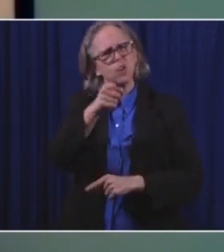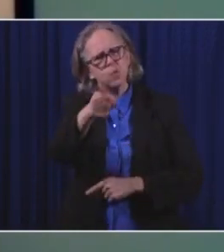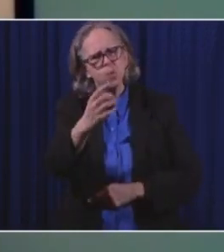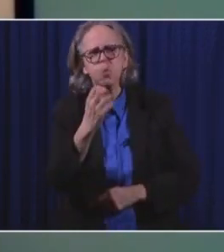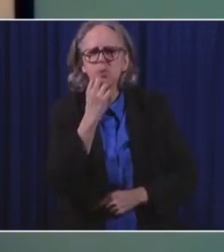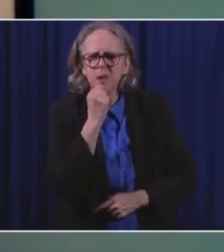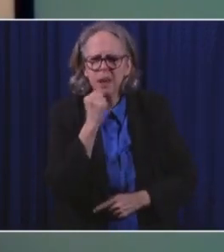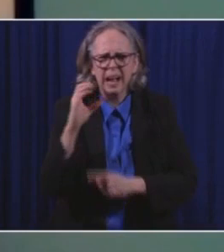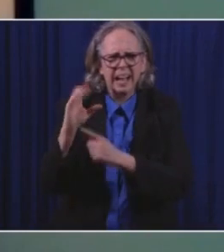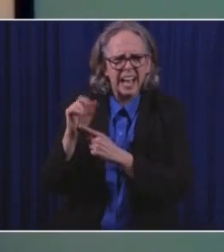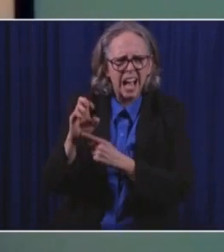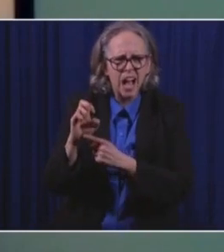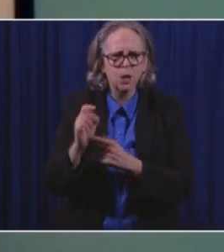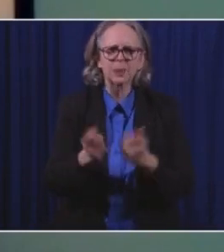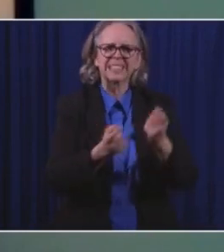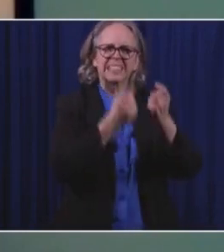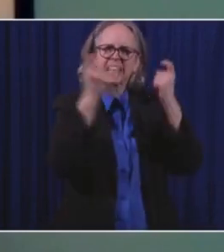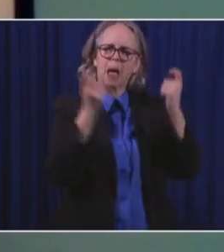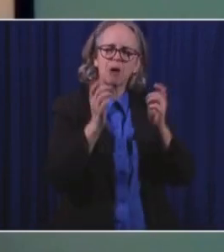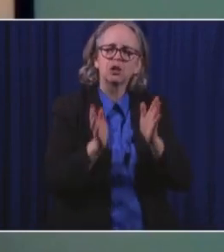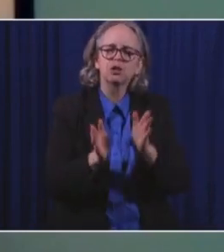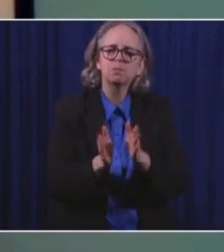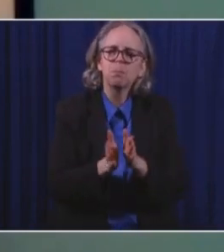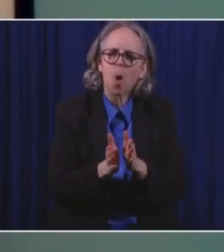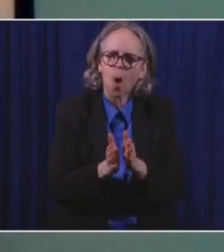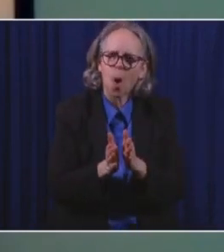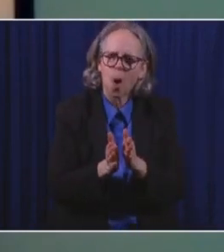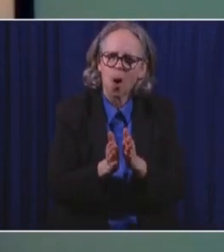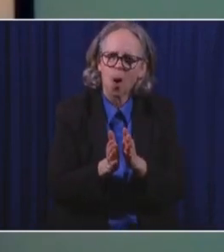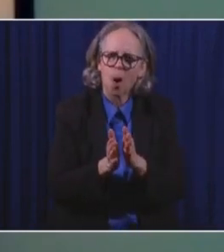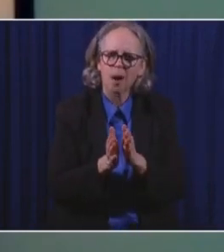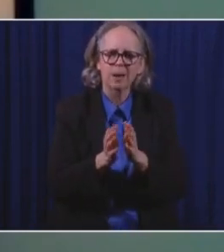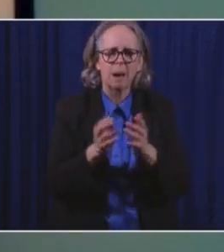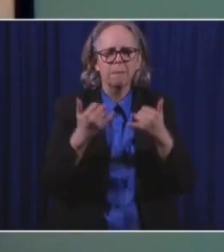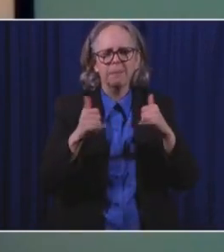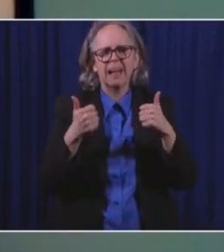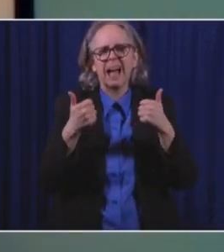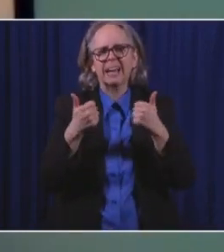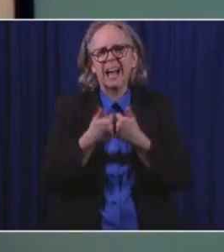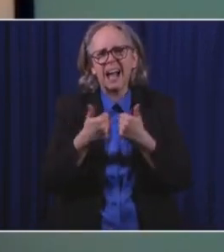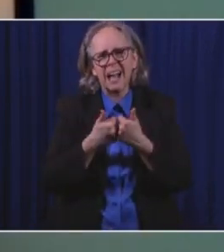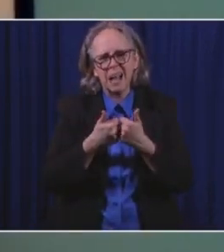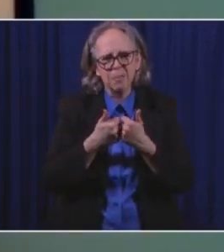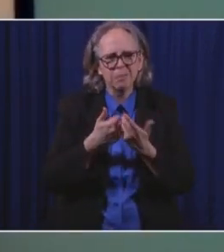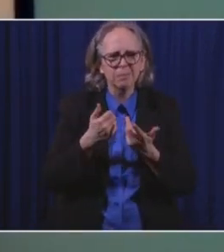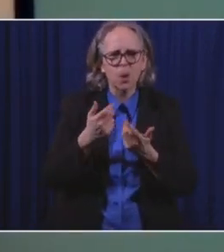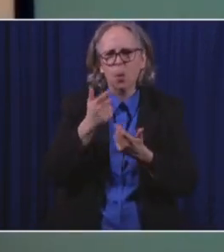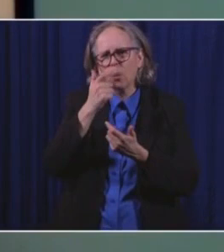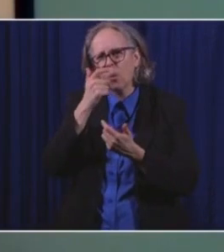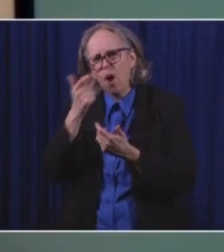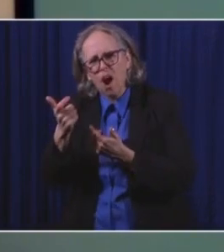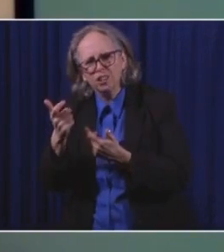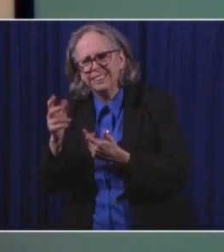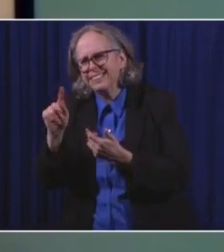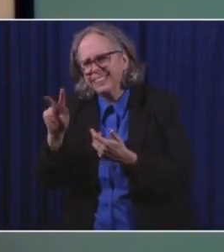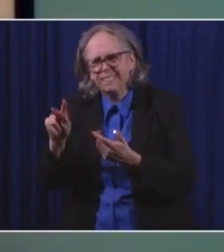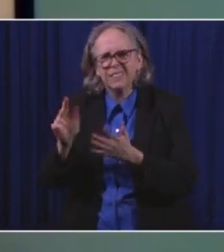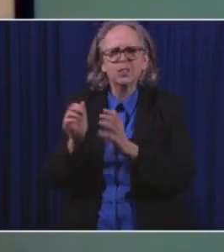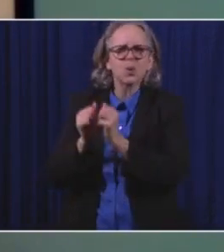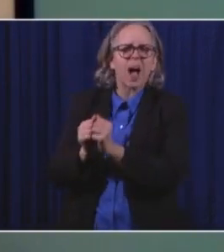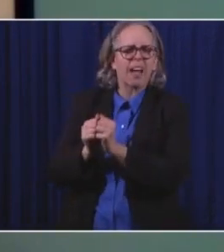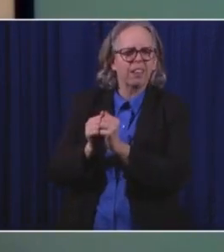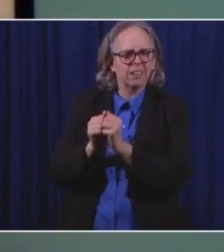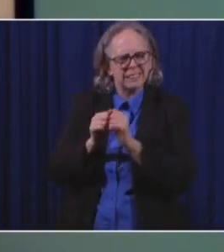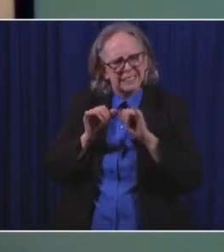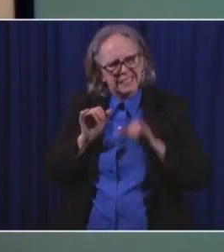an old board game, read a classic novel, and binge watch a new show or 2 or 3. Remember, older family members and those with other